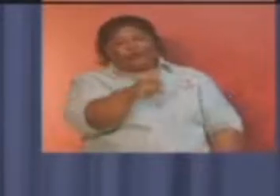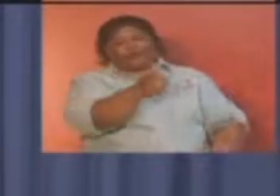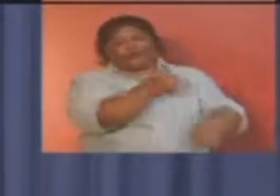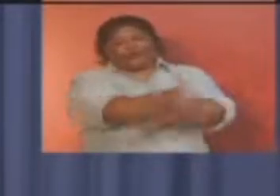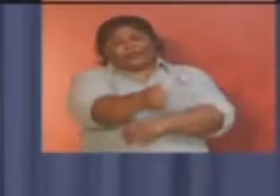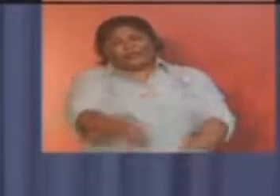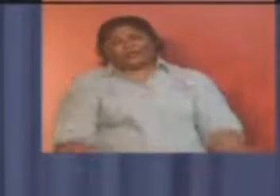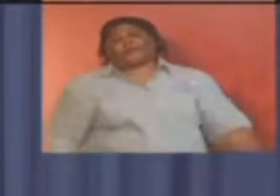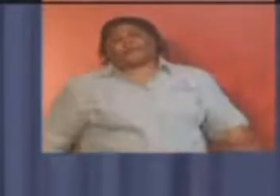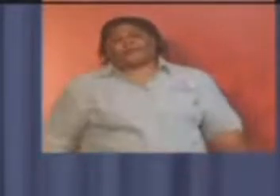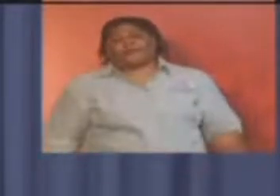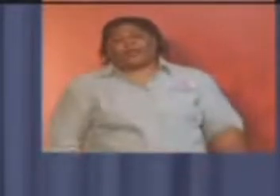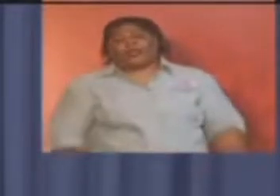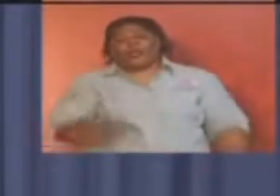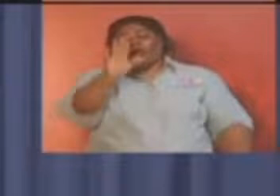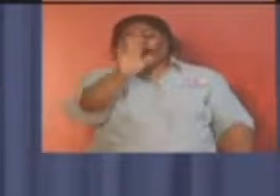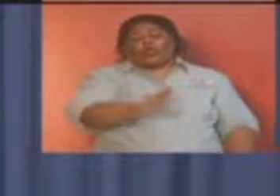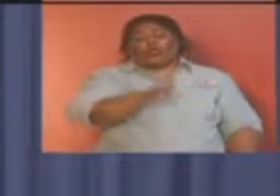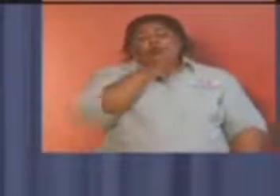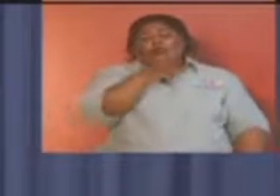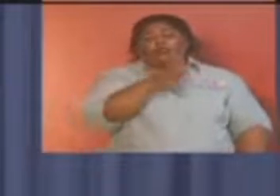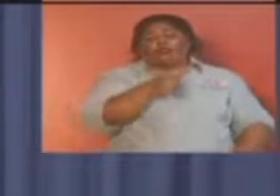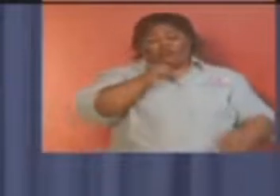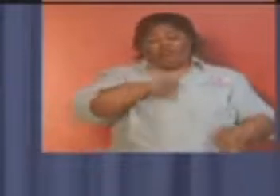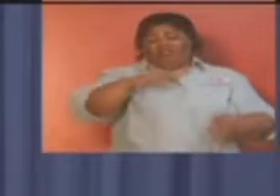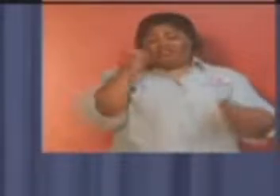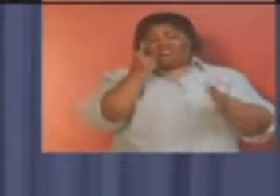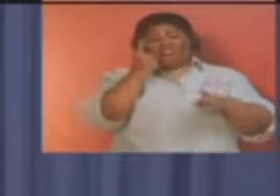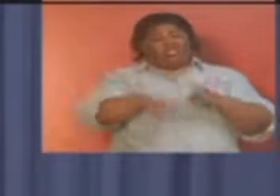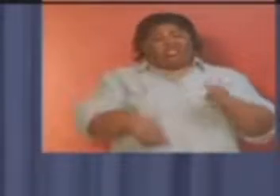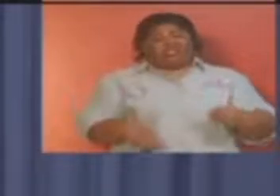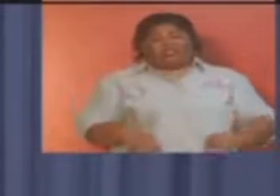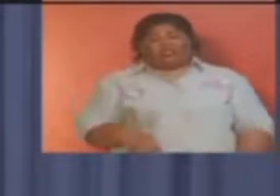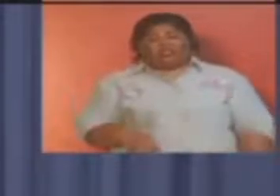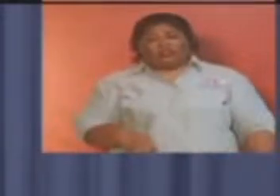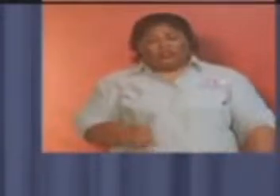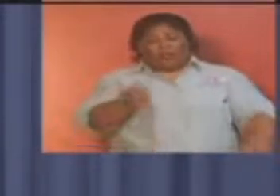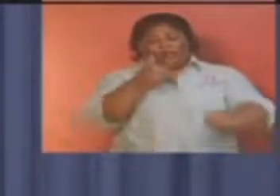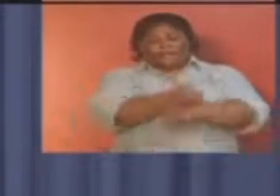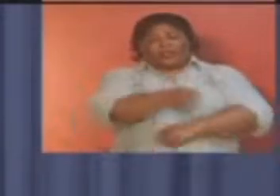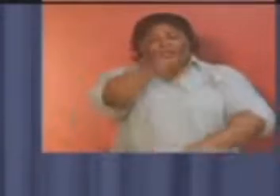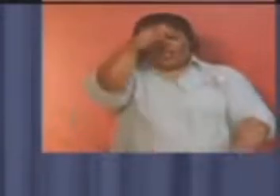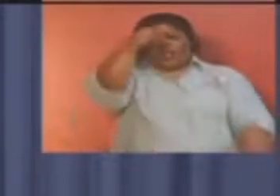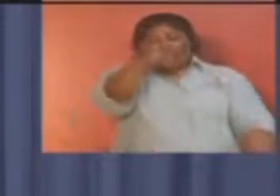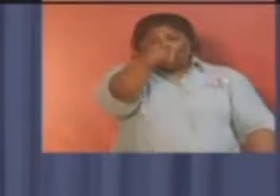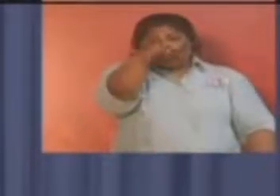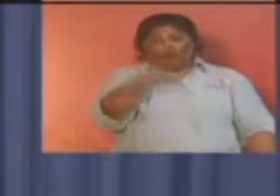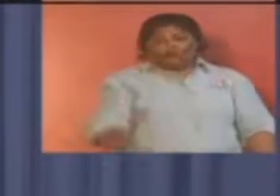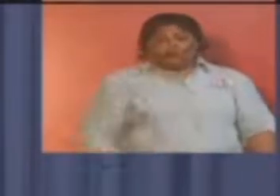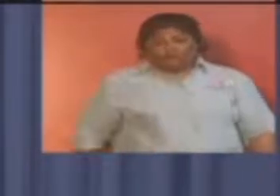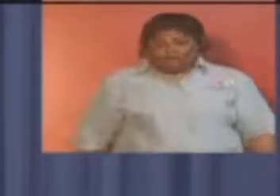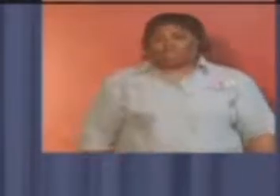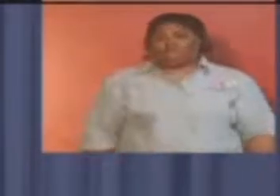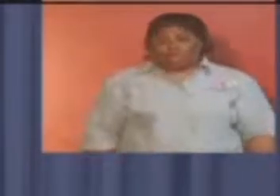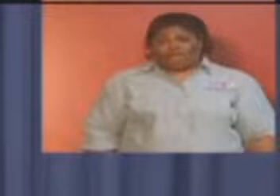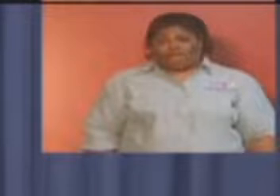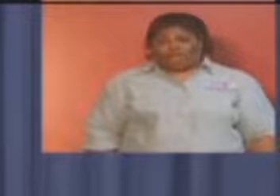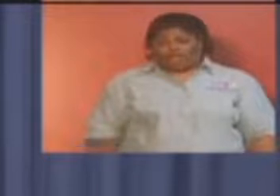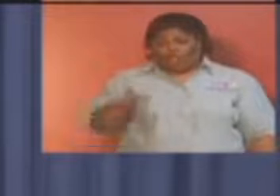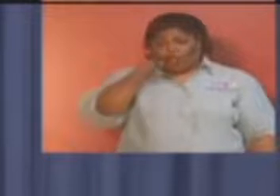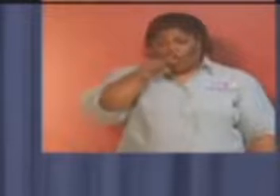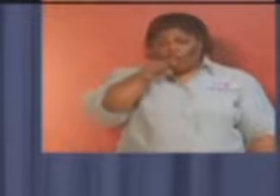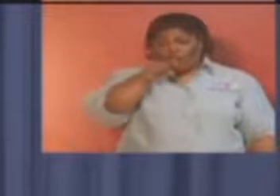going to be looking at our outpatient clinics. So you, the young person that infected your grandmother,